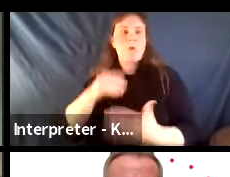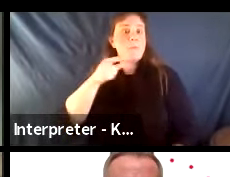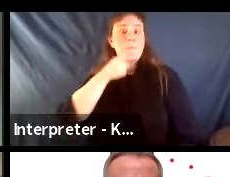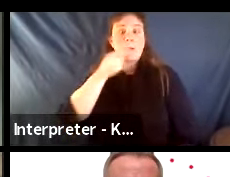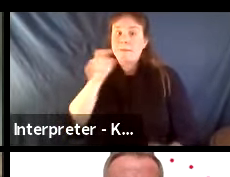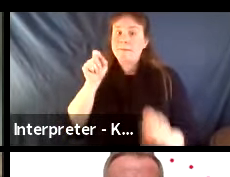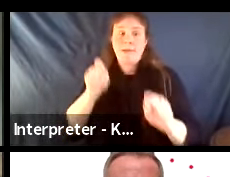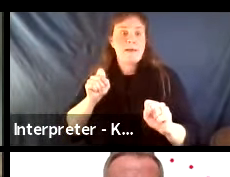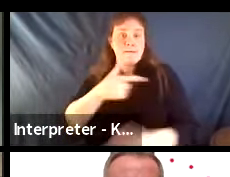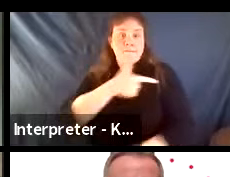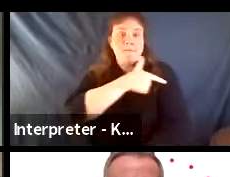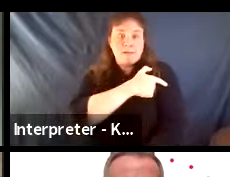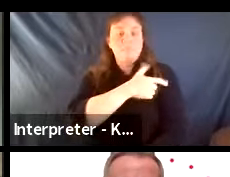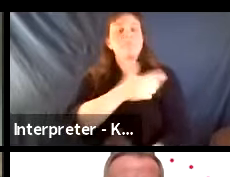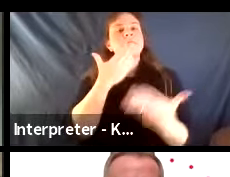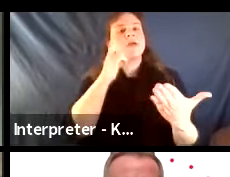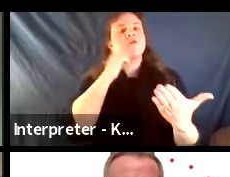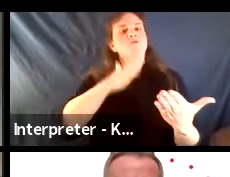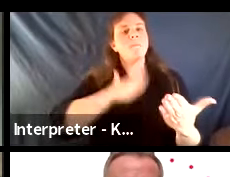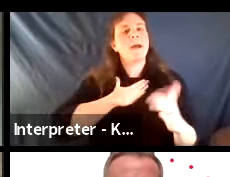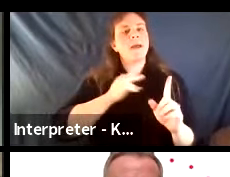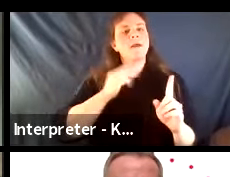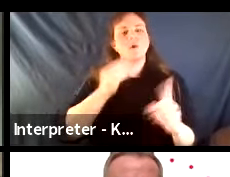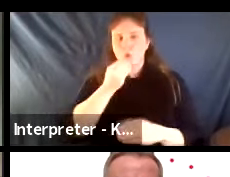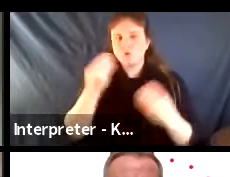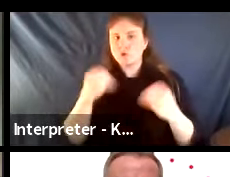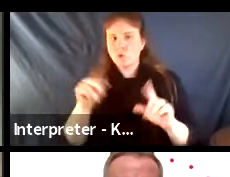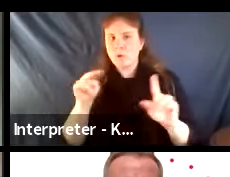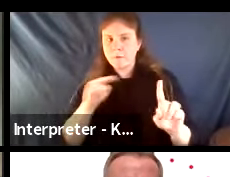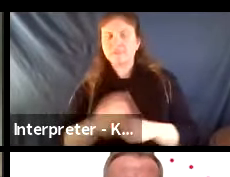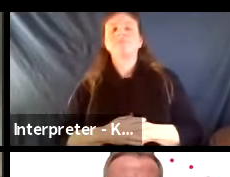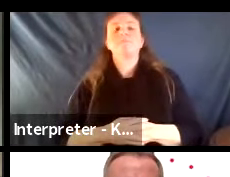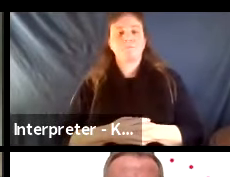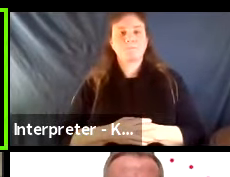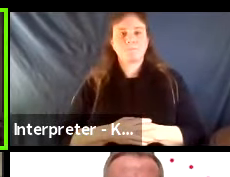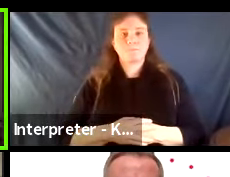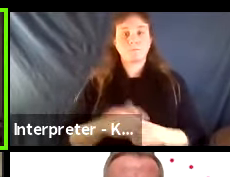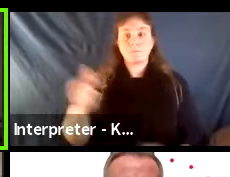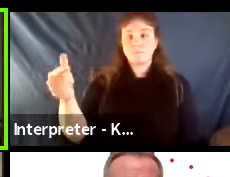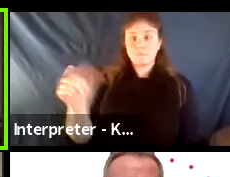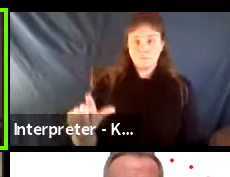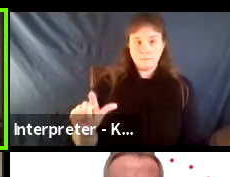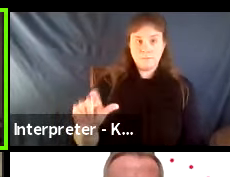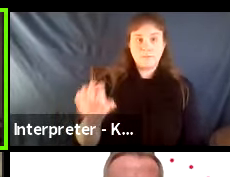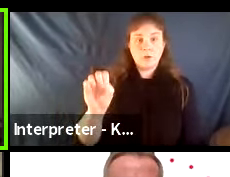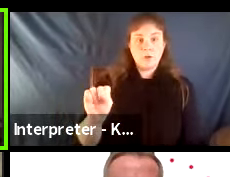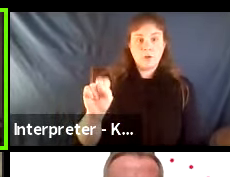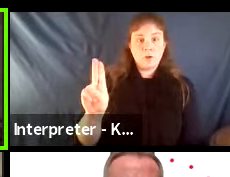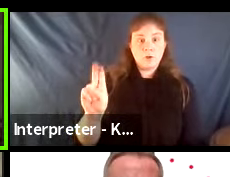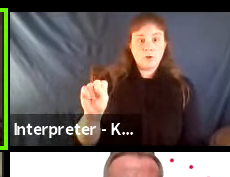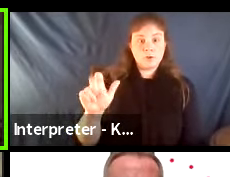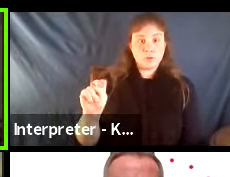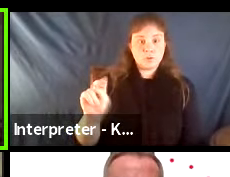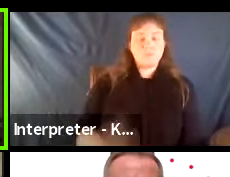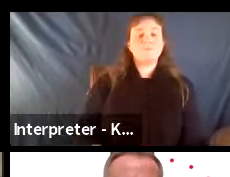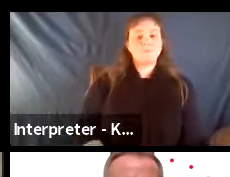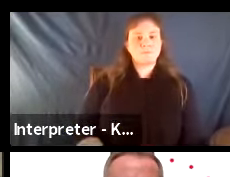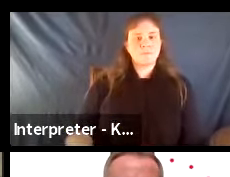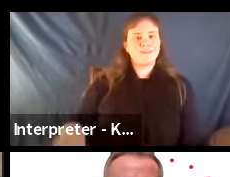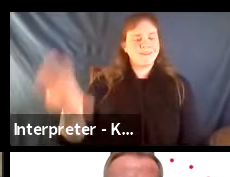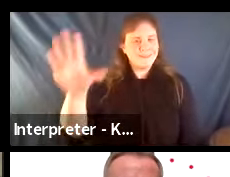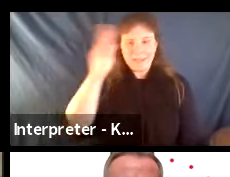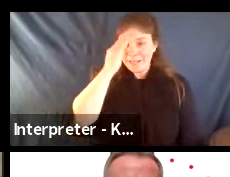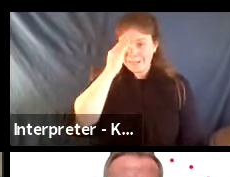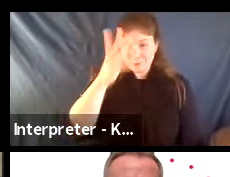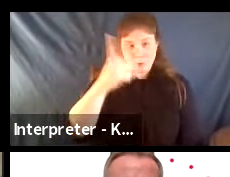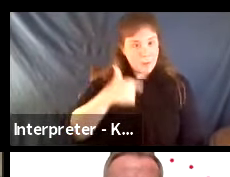perspective. Thank you, Ron. Susan? Well, Ron and I didn't plan this together to ask our questions back to back,